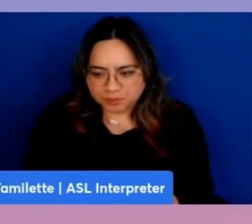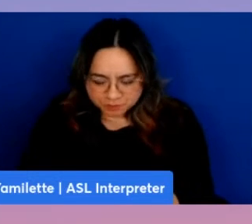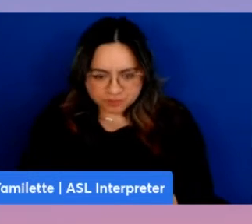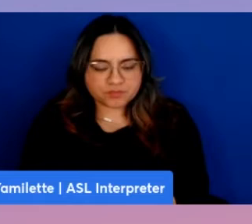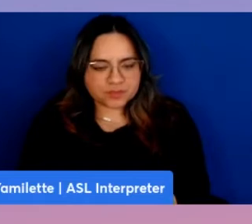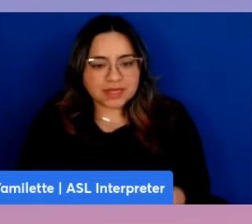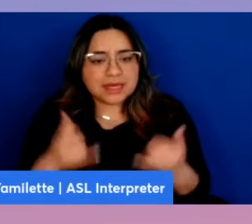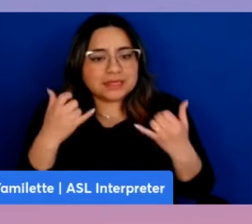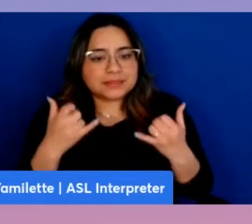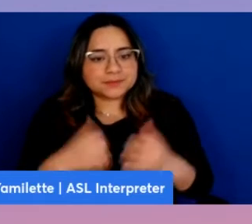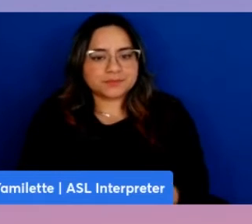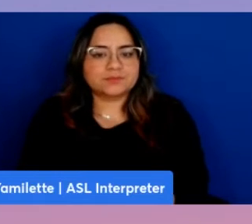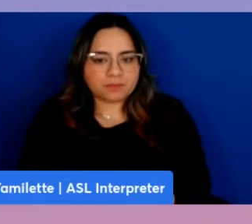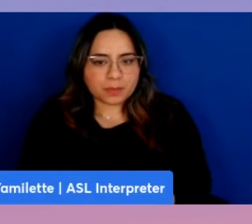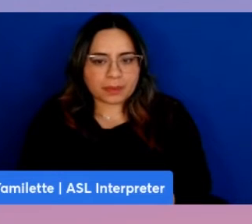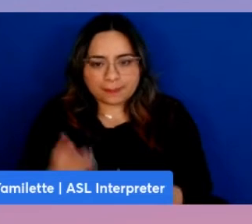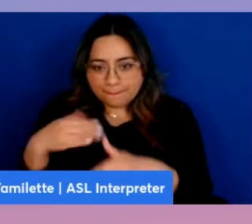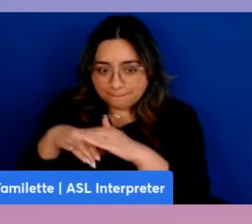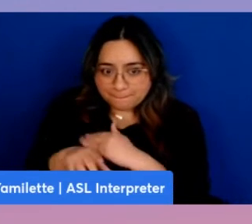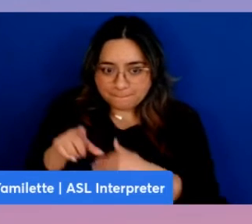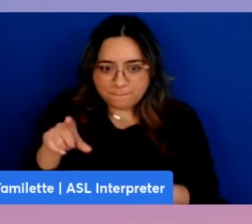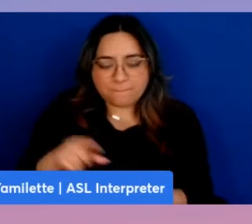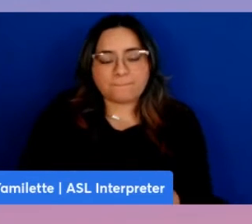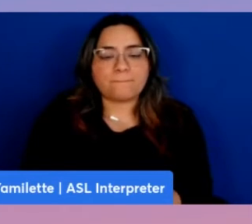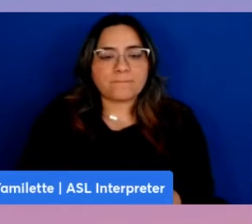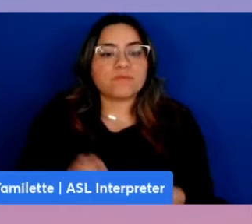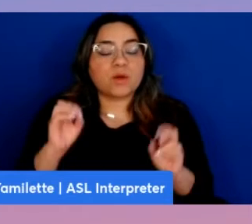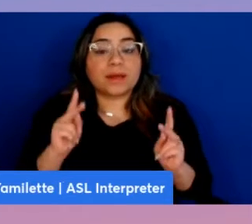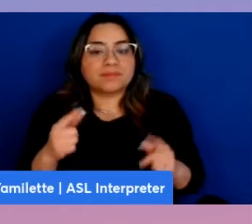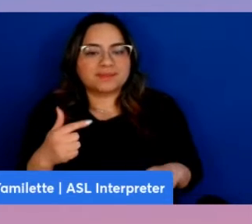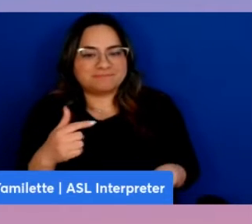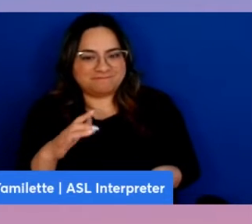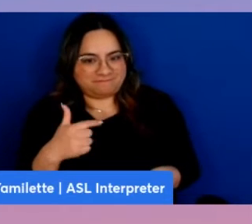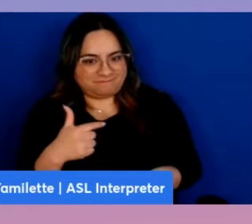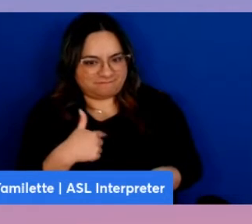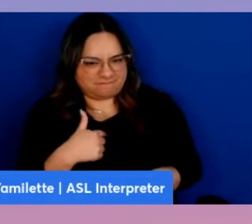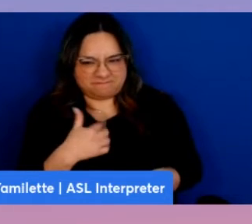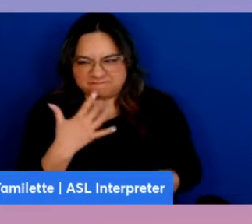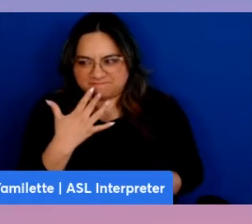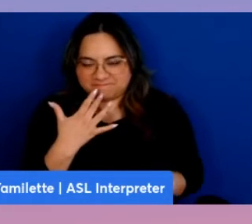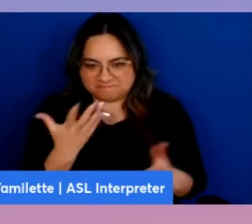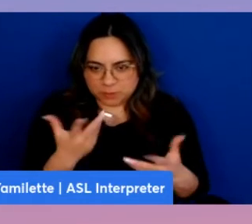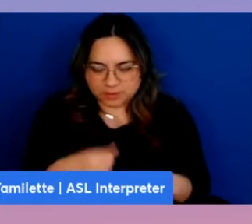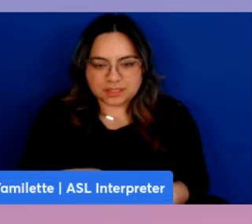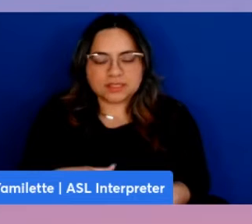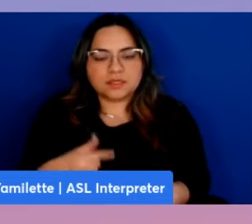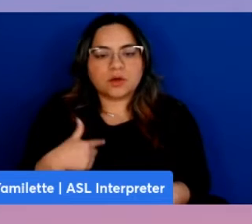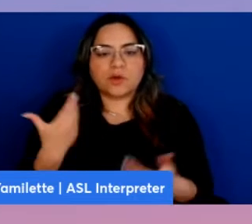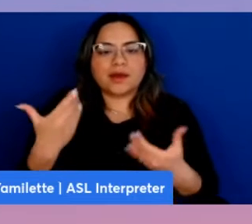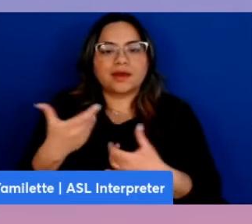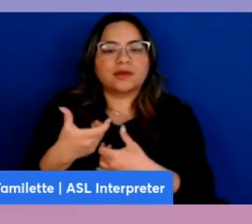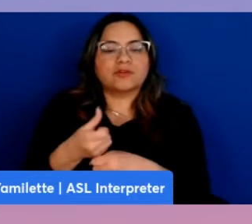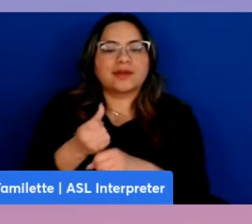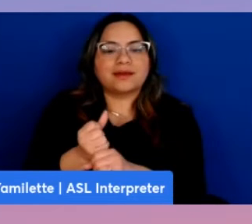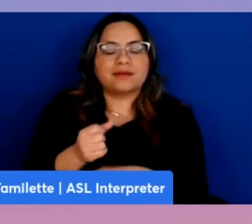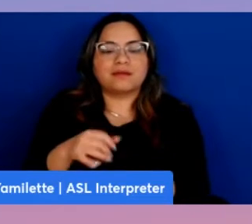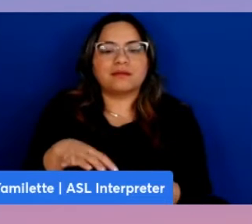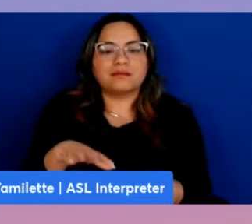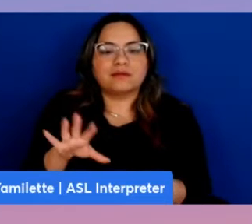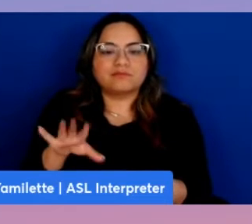it if you want to go through the UI. What I like to do is we're going to create a prod environment so I can show you